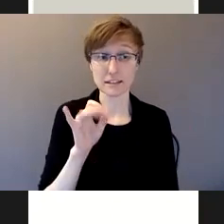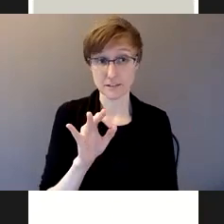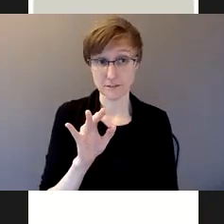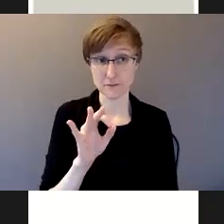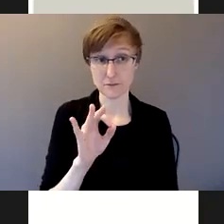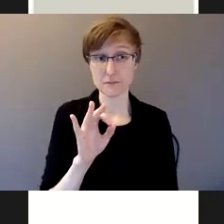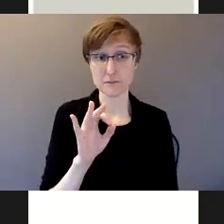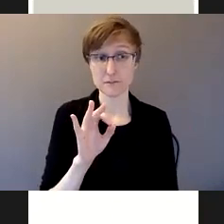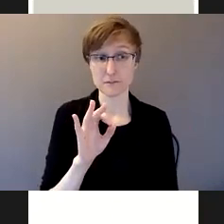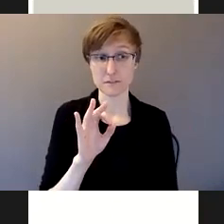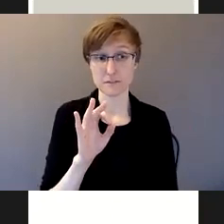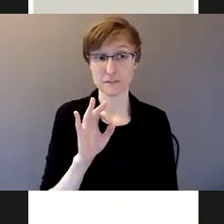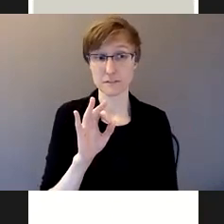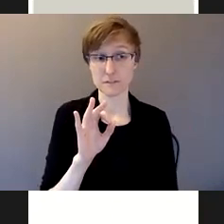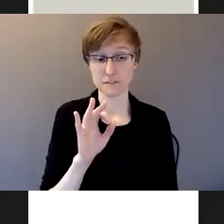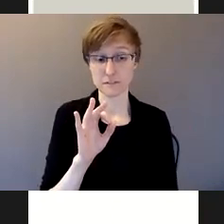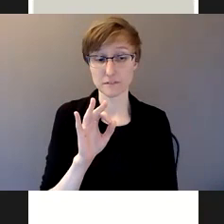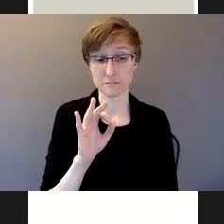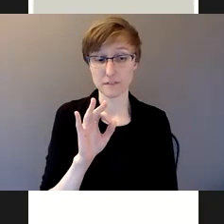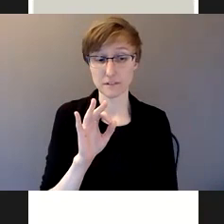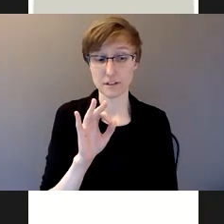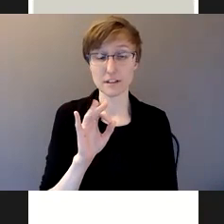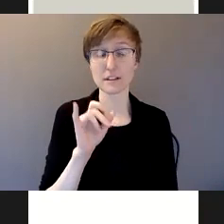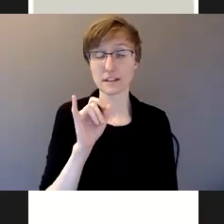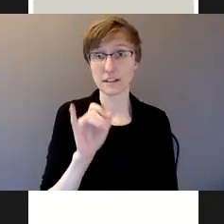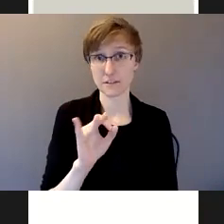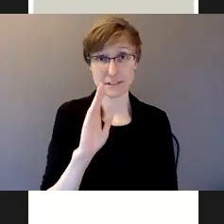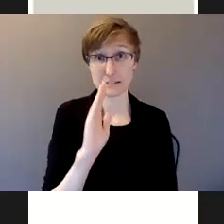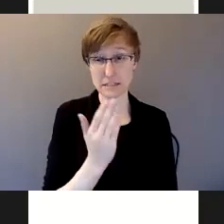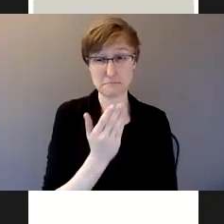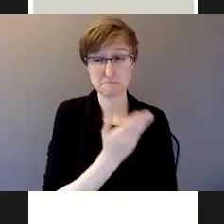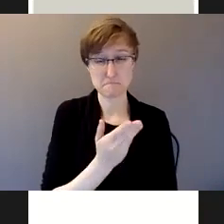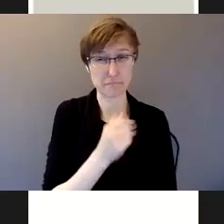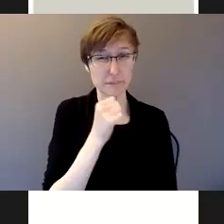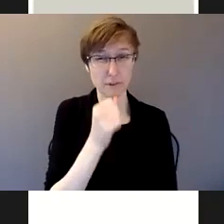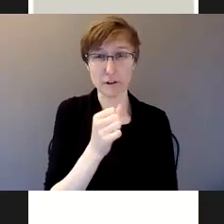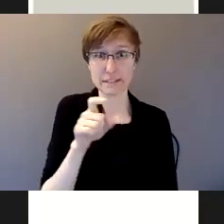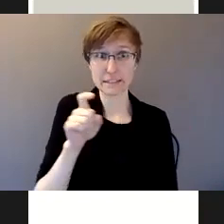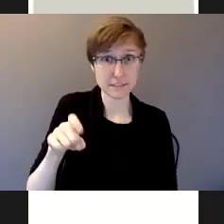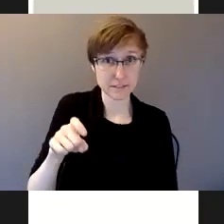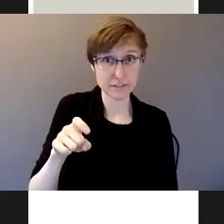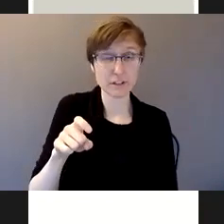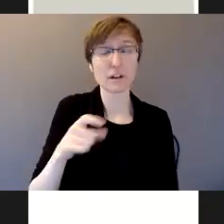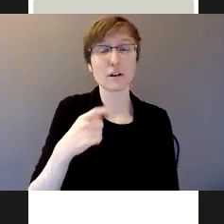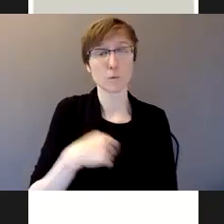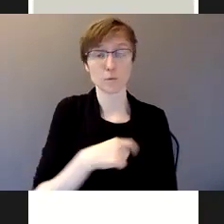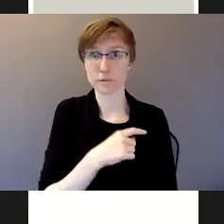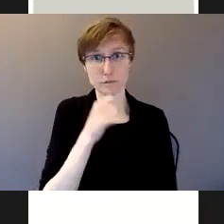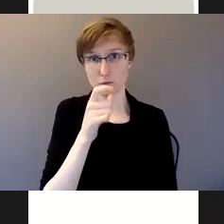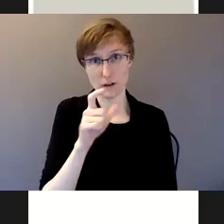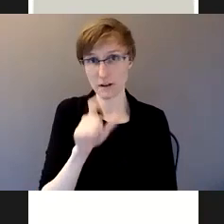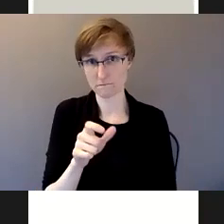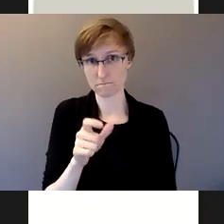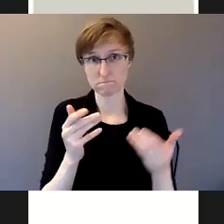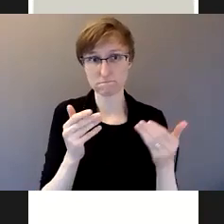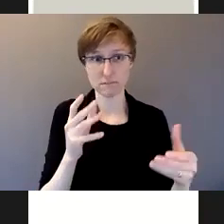for the purpose of determining whether an application to court is required. So this is true for both areas. For the first section